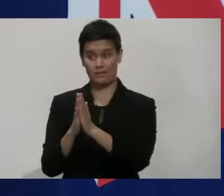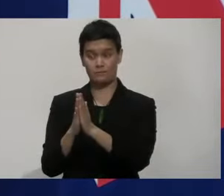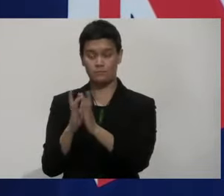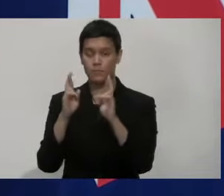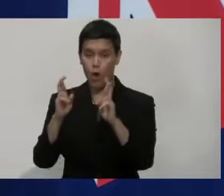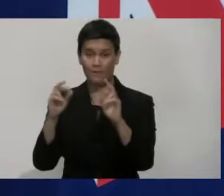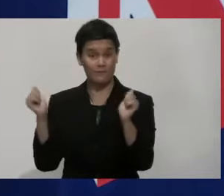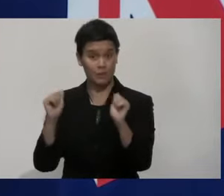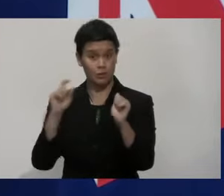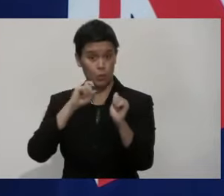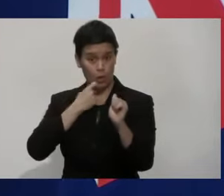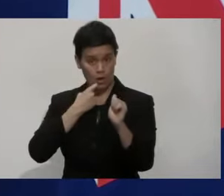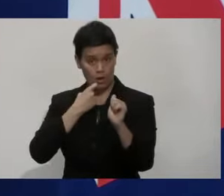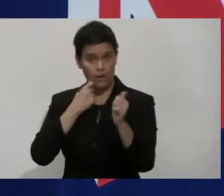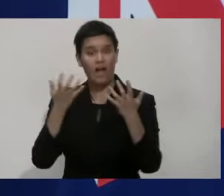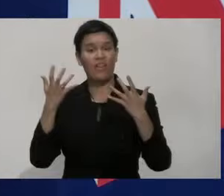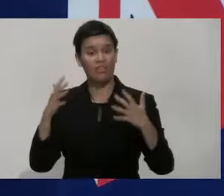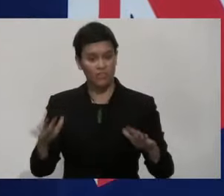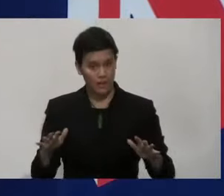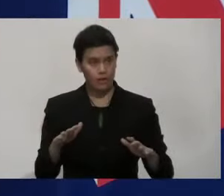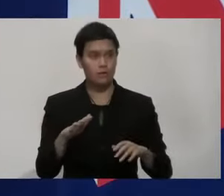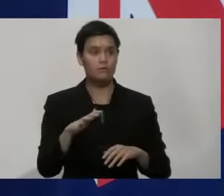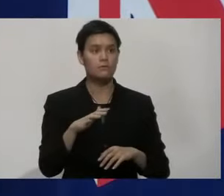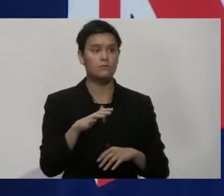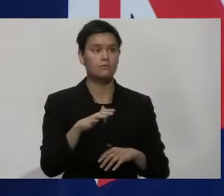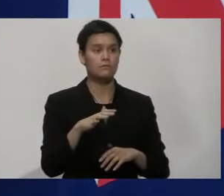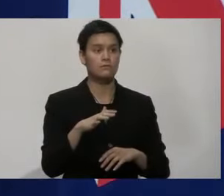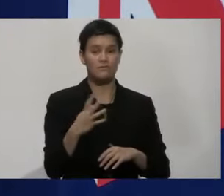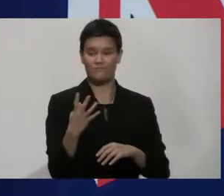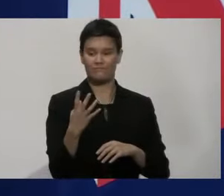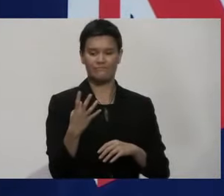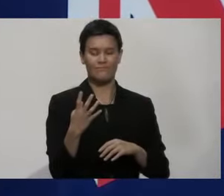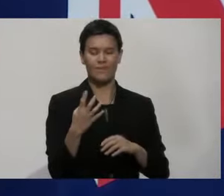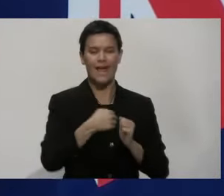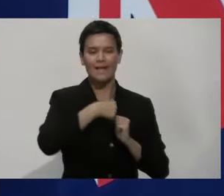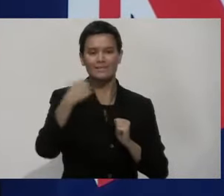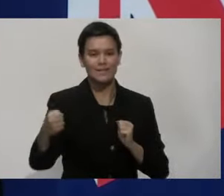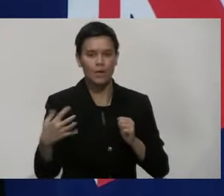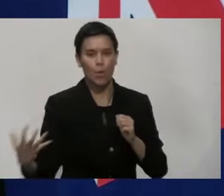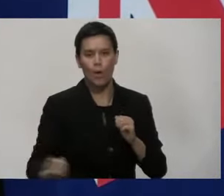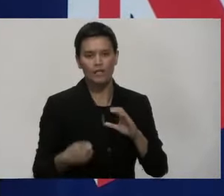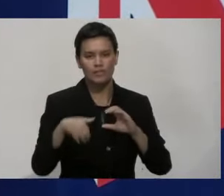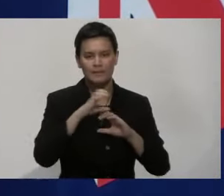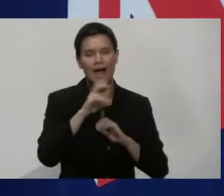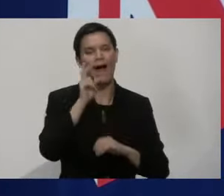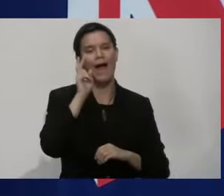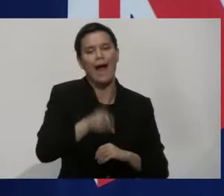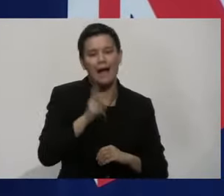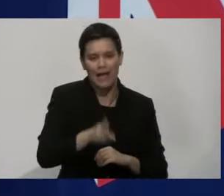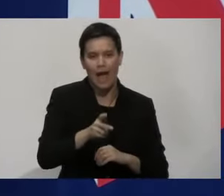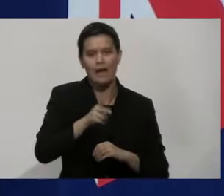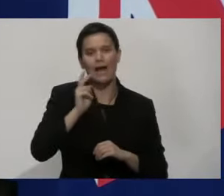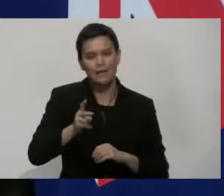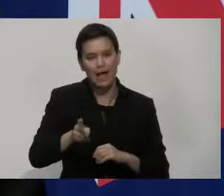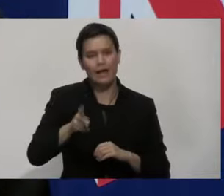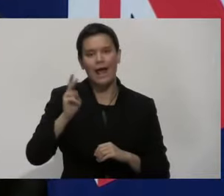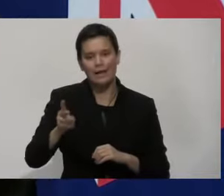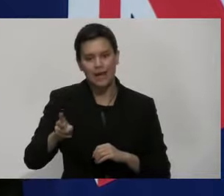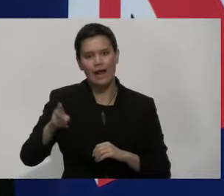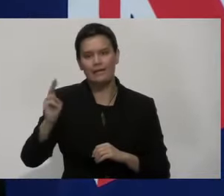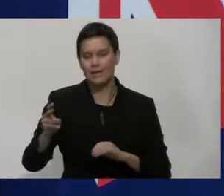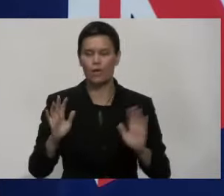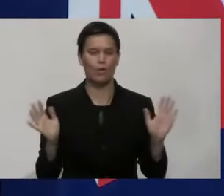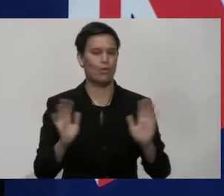those applications as they stand. It is not a simple exercise to simply tack on additional. It would require